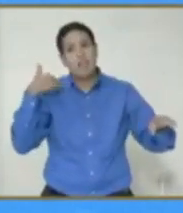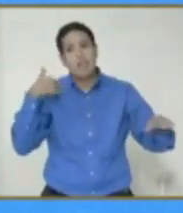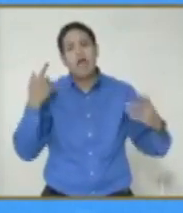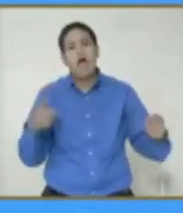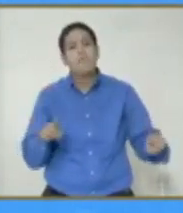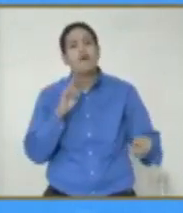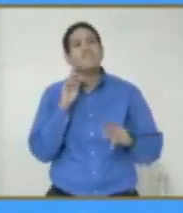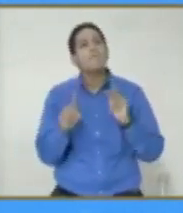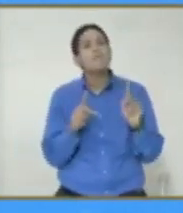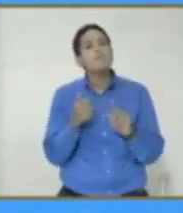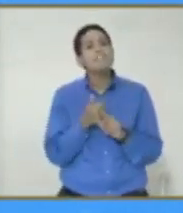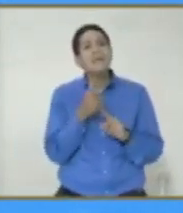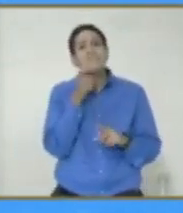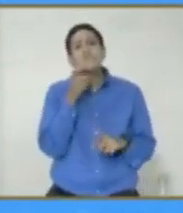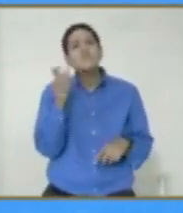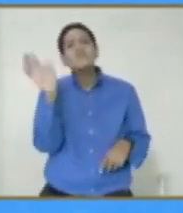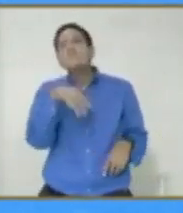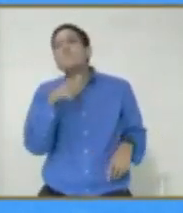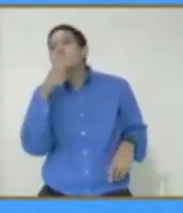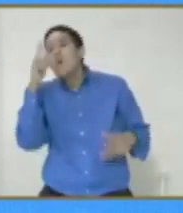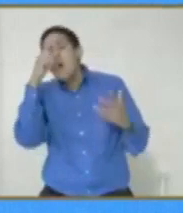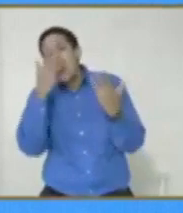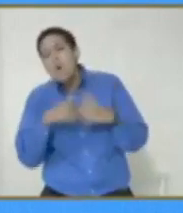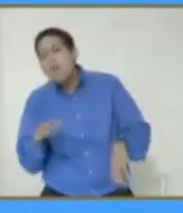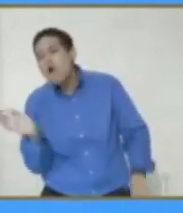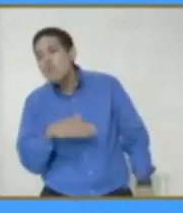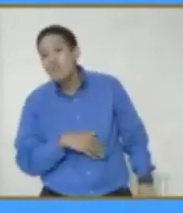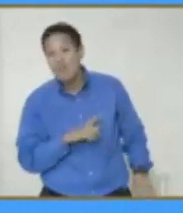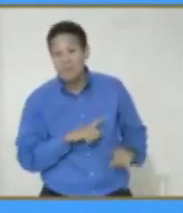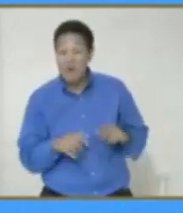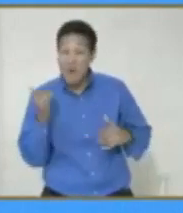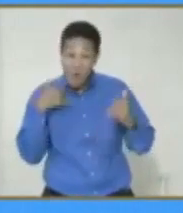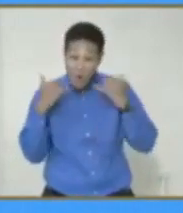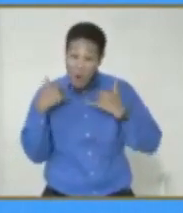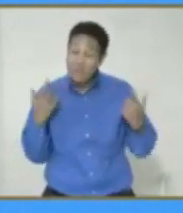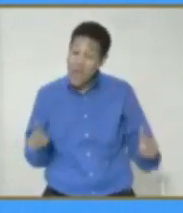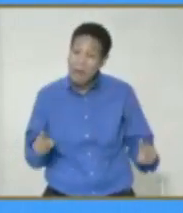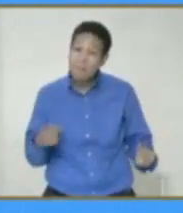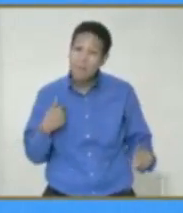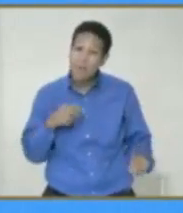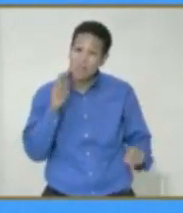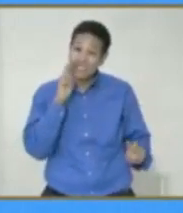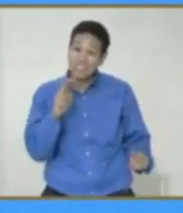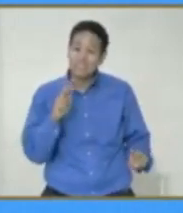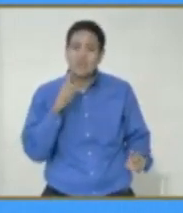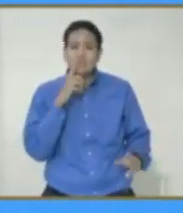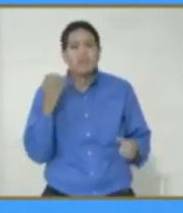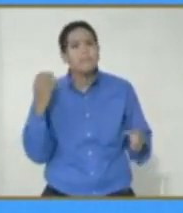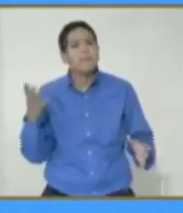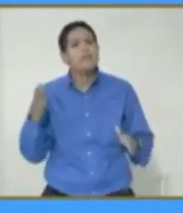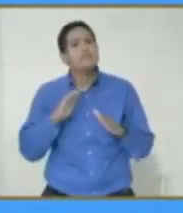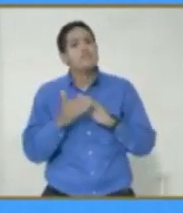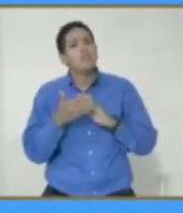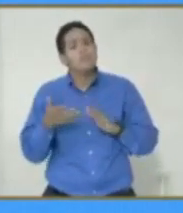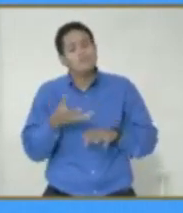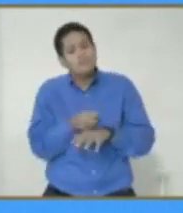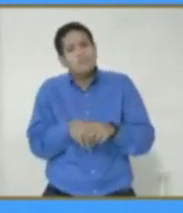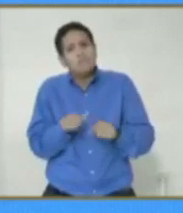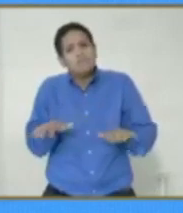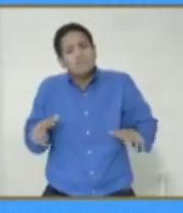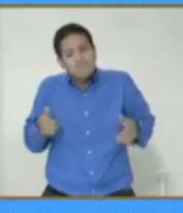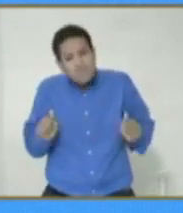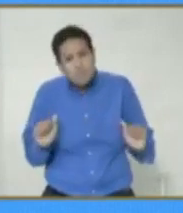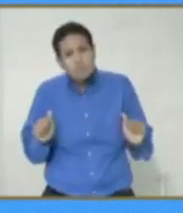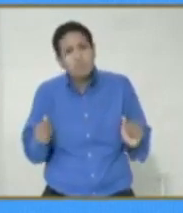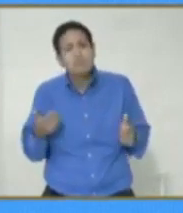persons who may not be complying, but certainly the calls are coming in, and we see where the concerted effort has been made by each and every one of us